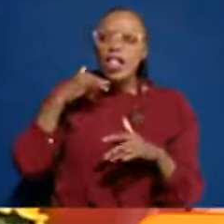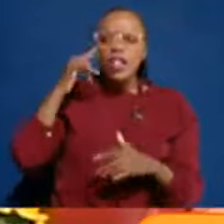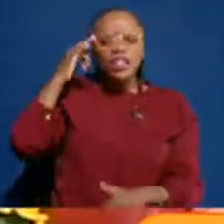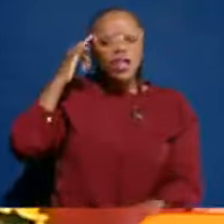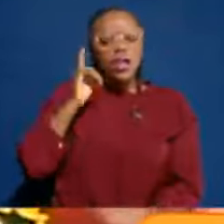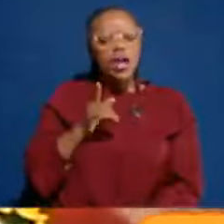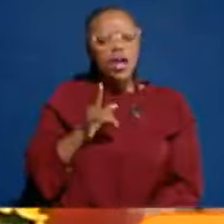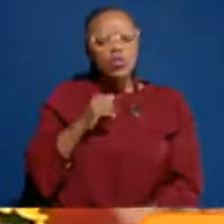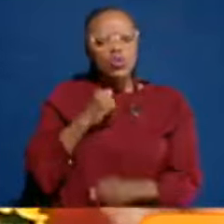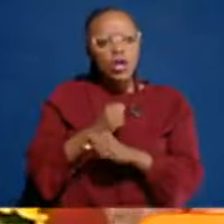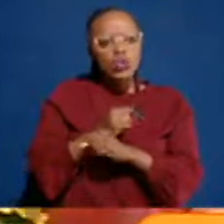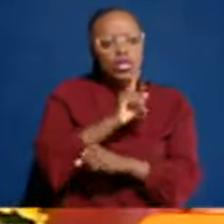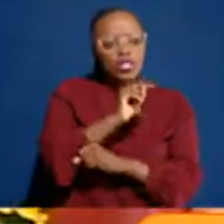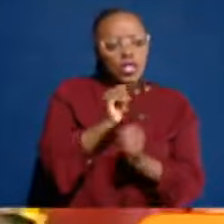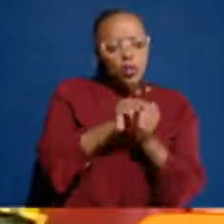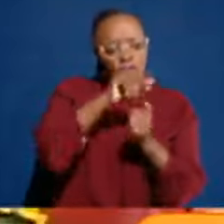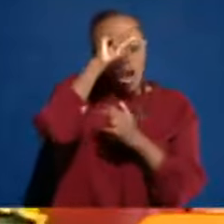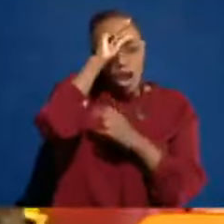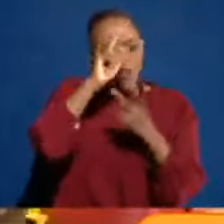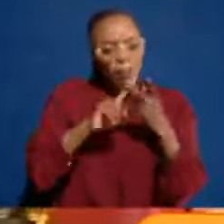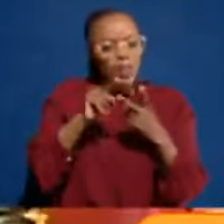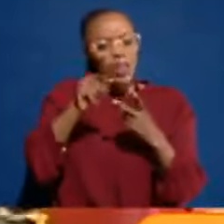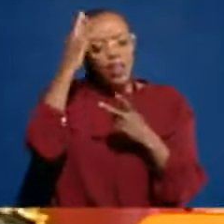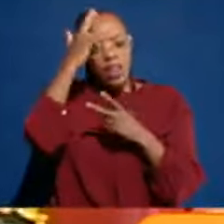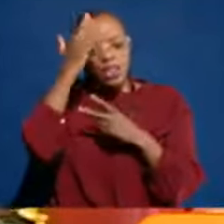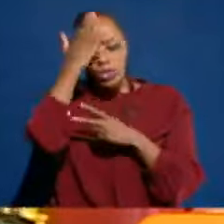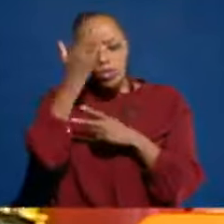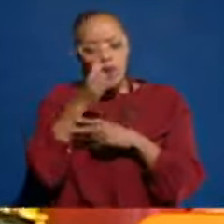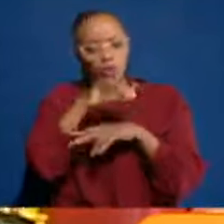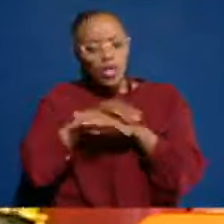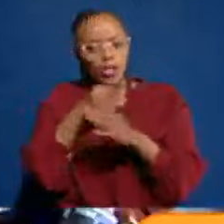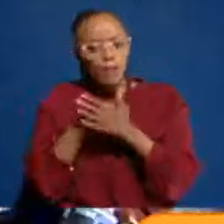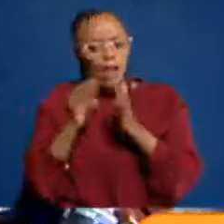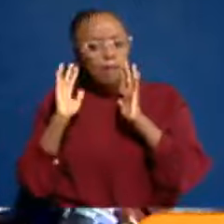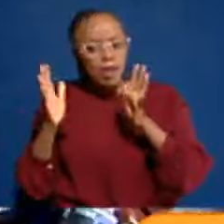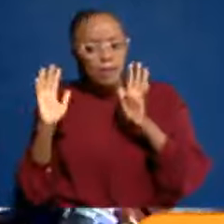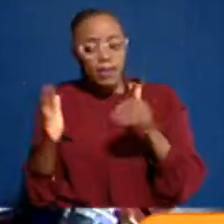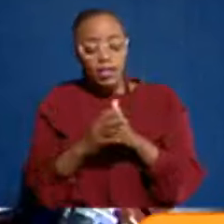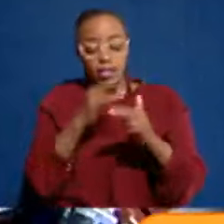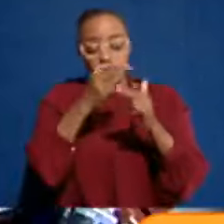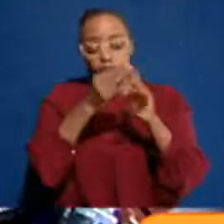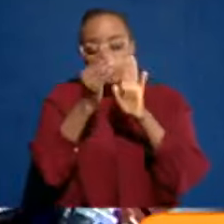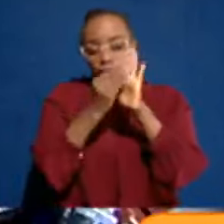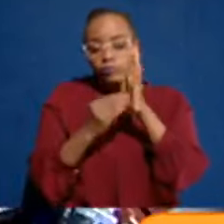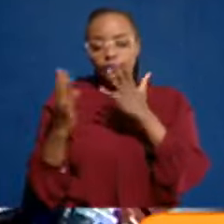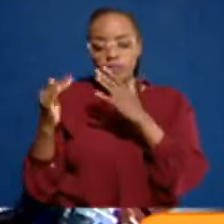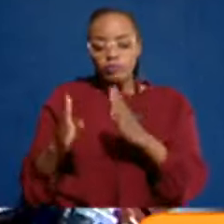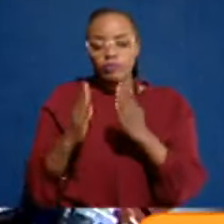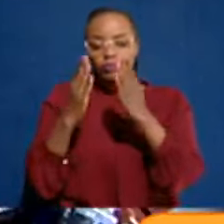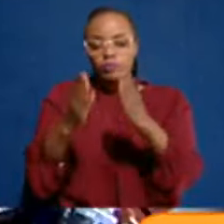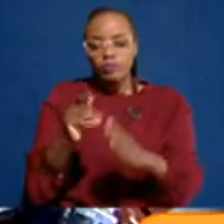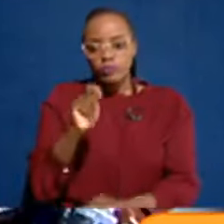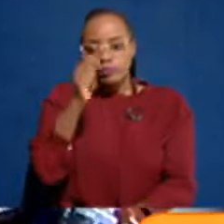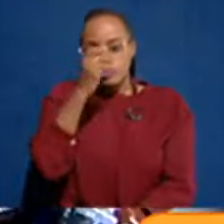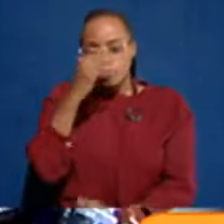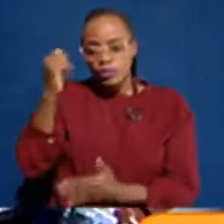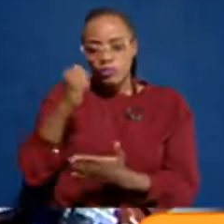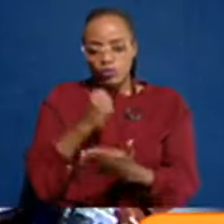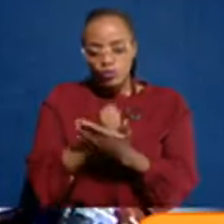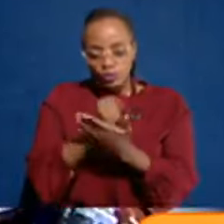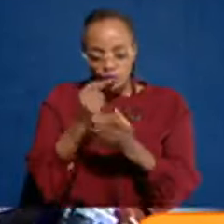oh, you are doing tenders with government, oh, that is why you have made your money, or this. Majina hayo yakitarajiwa kukabidhiwa Rais Ruto kwa uteuzi